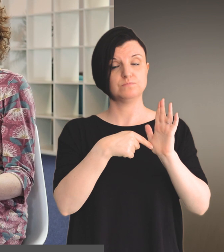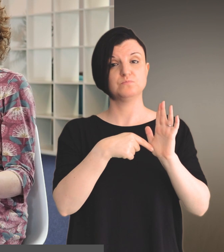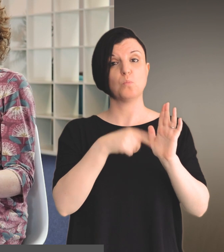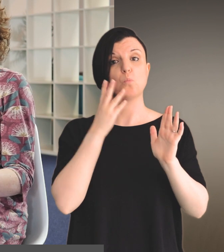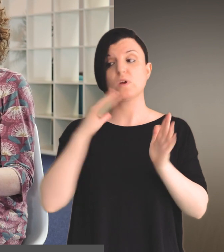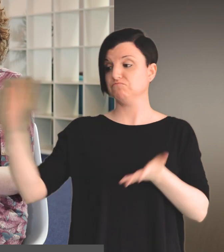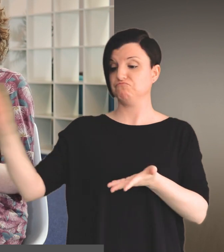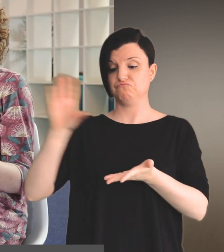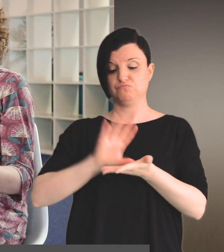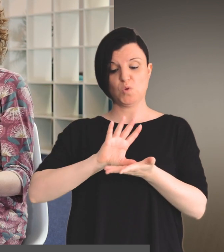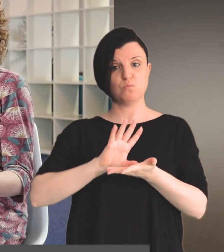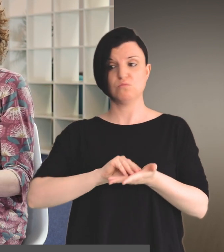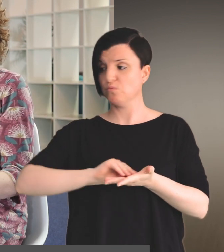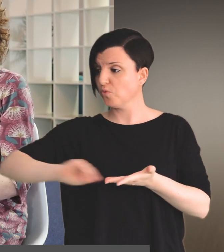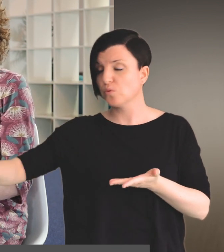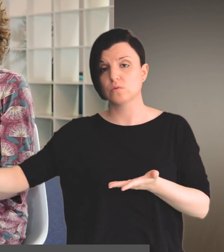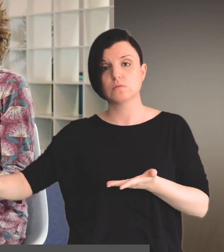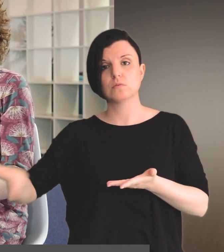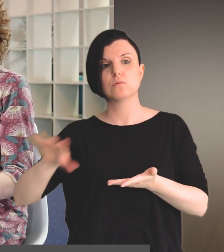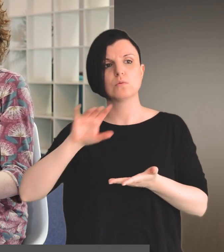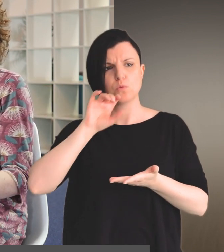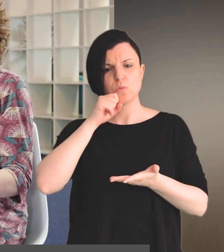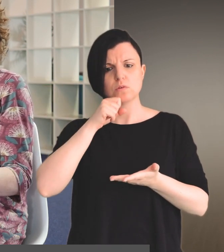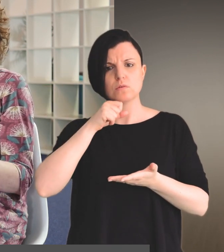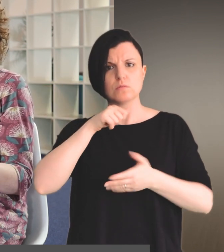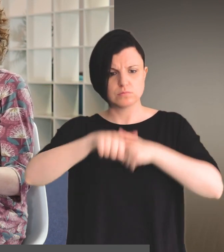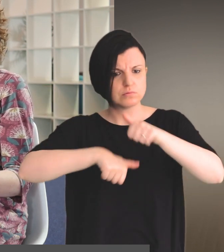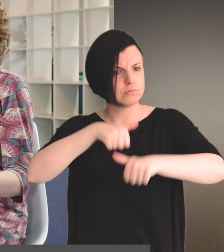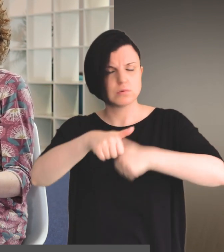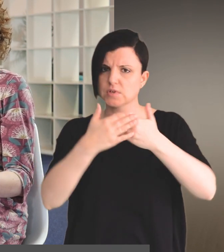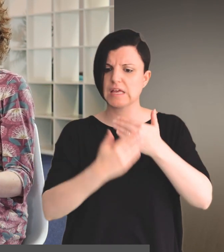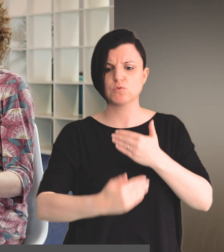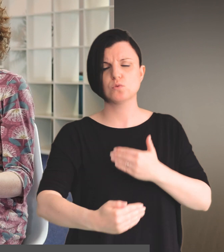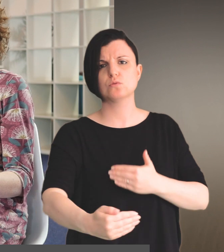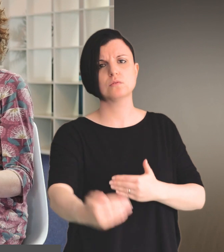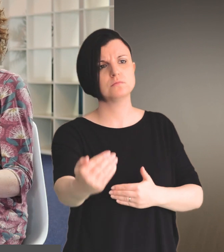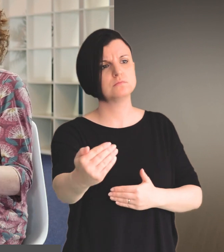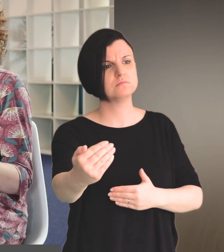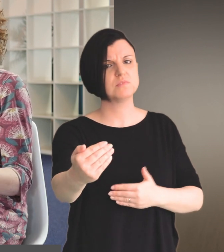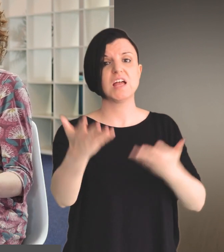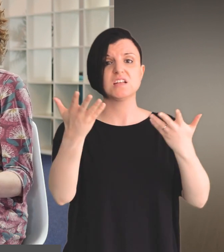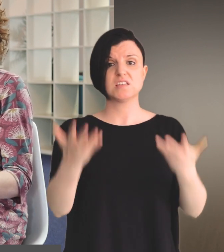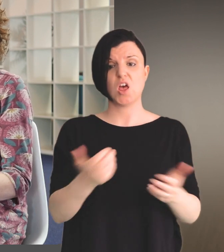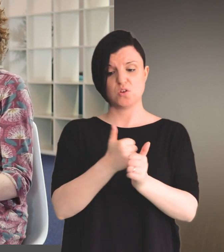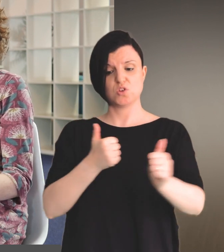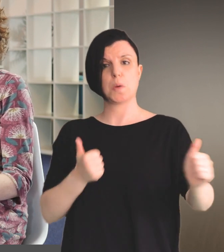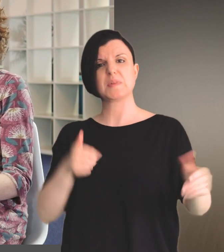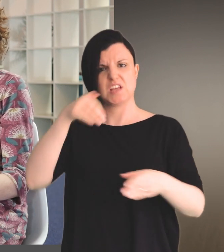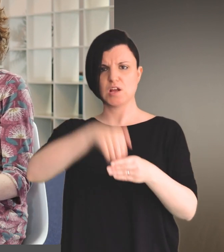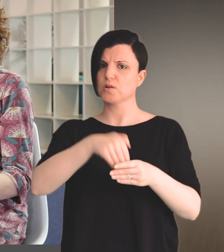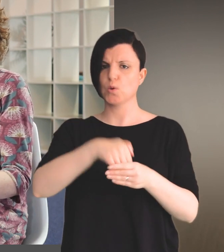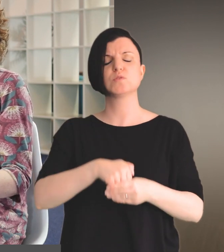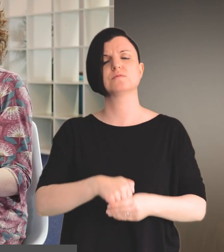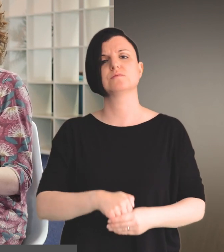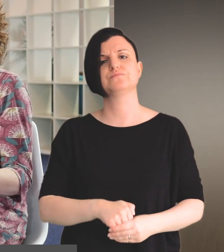process. After this initial funding period for us, this work continues. It's embedded into us as a